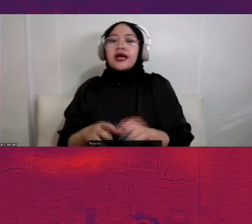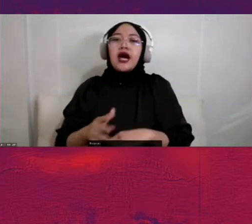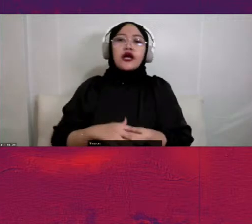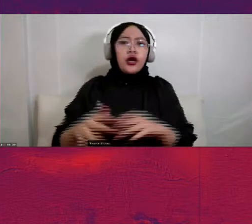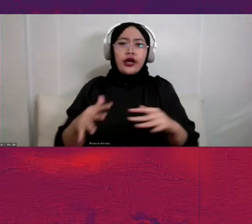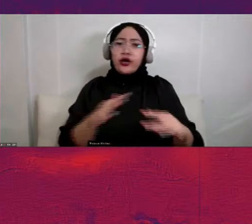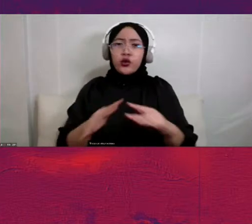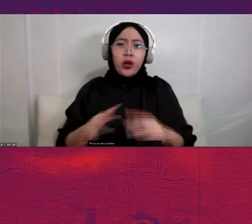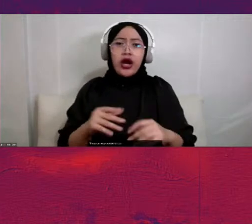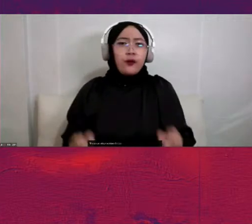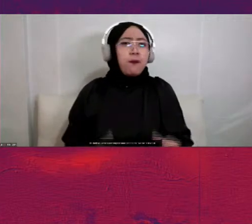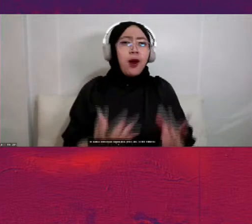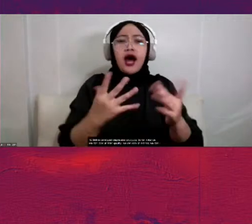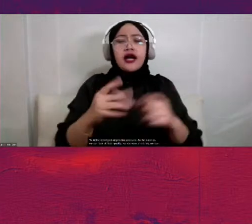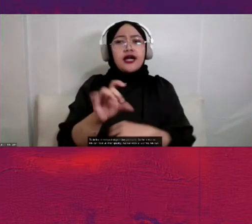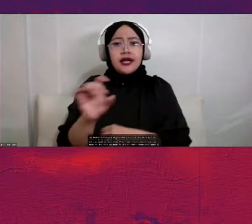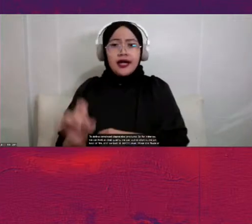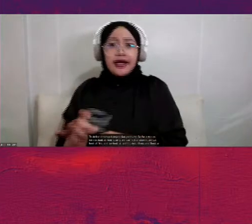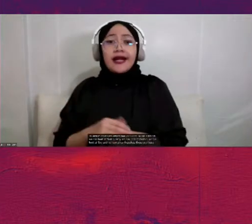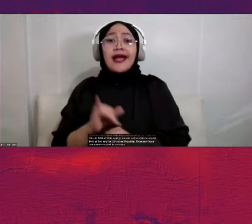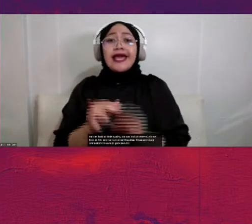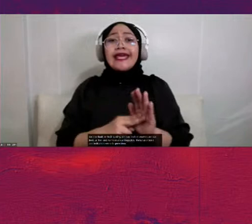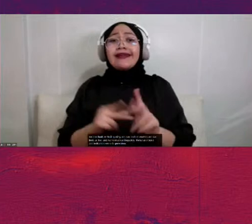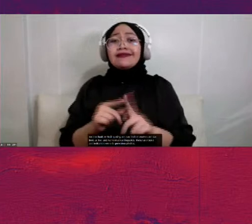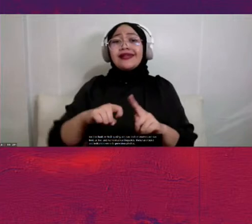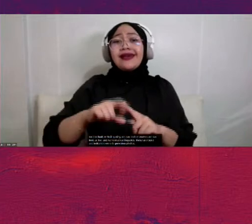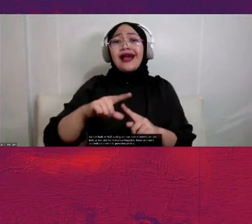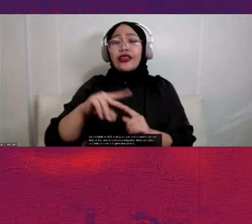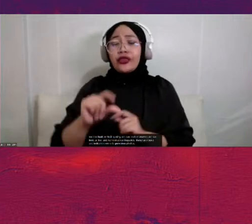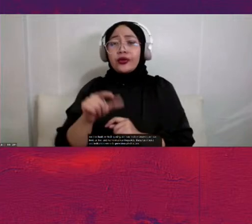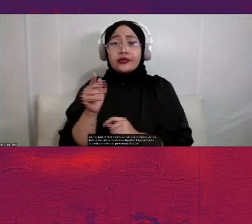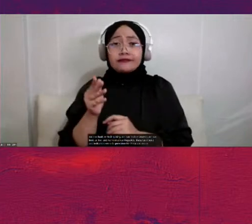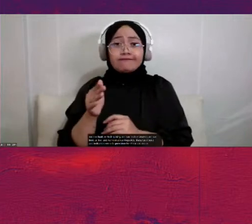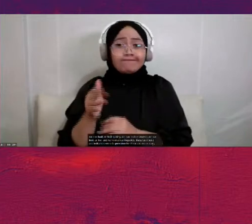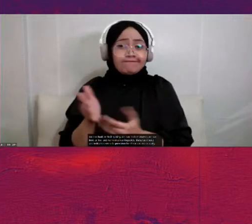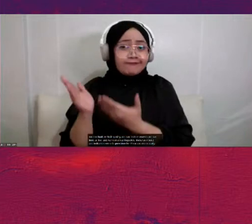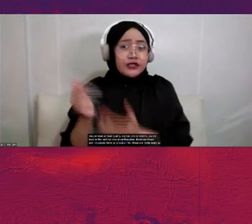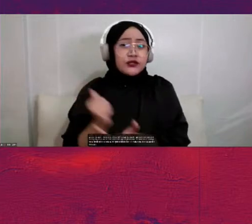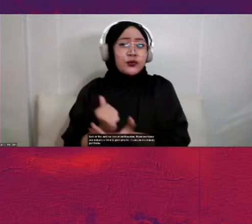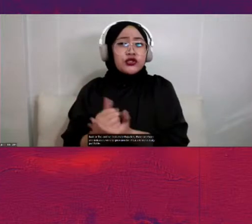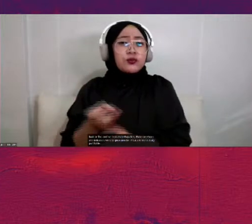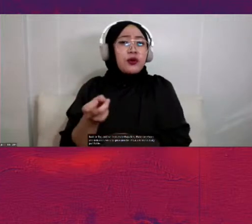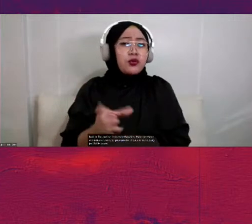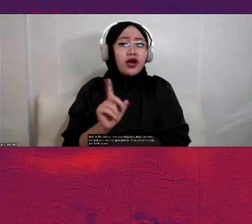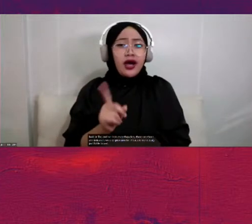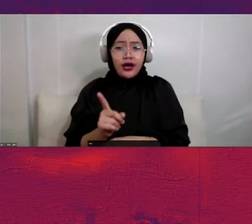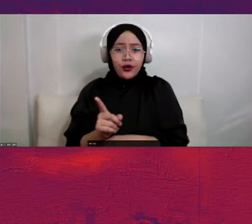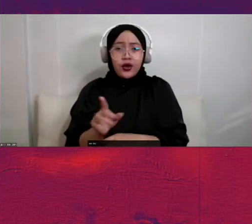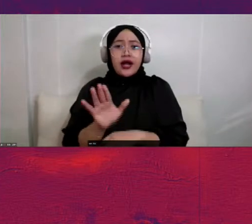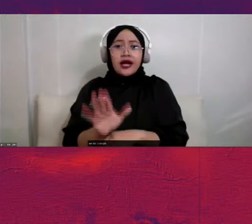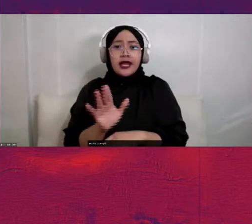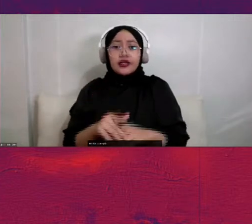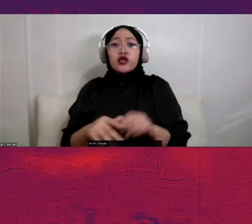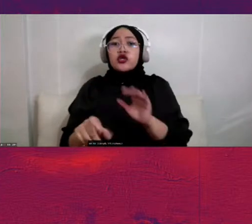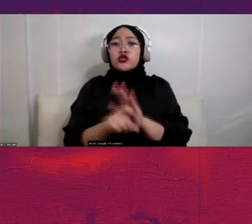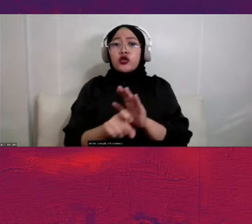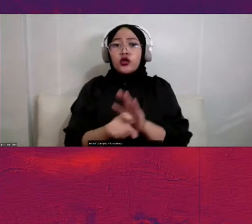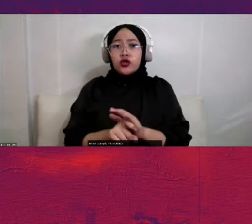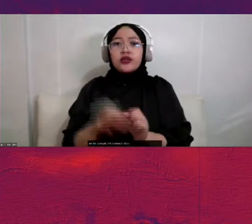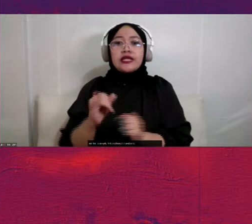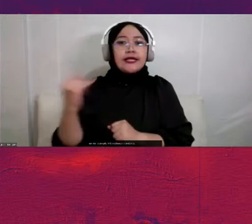are indicators where deprivation cutoffs are more easily justifiable based on, for example,